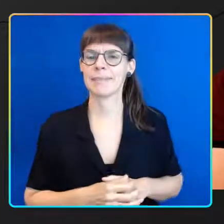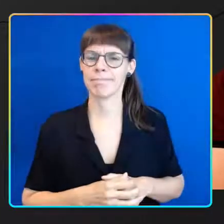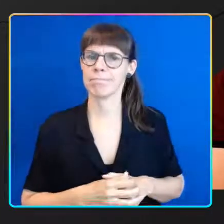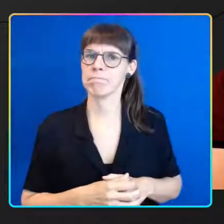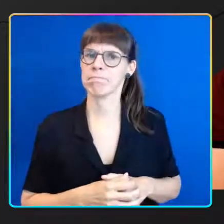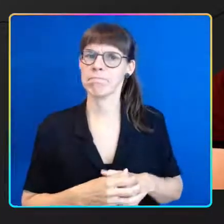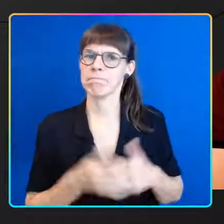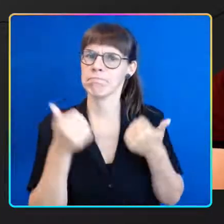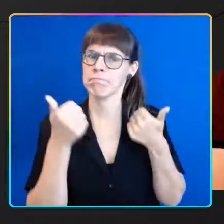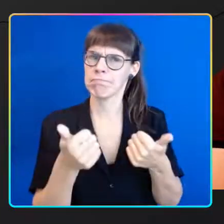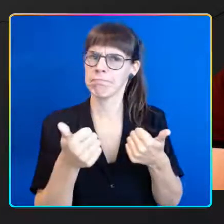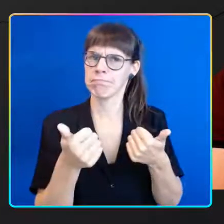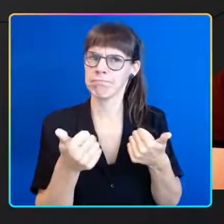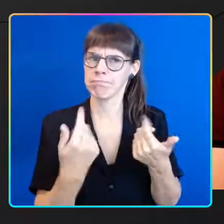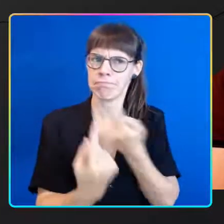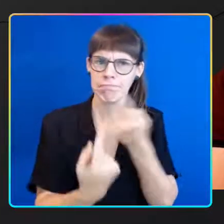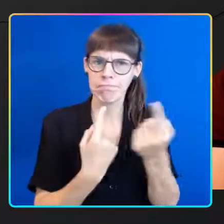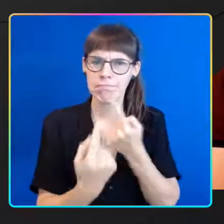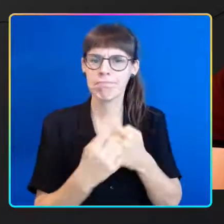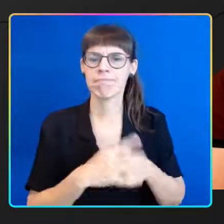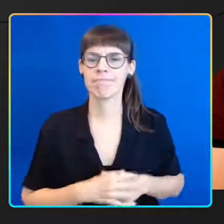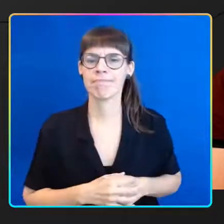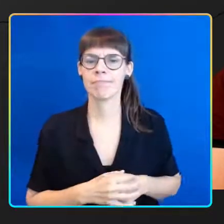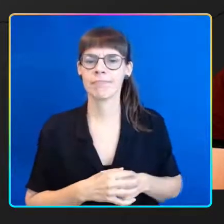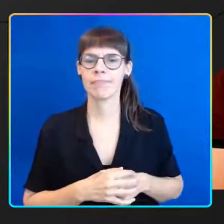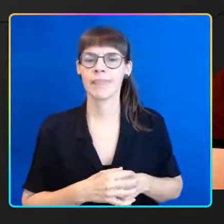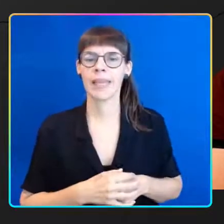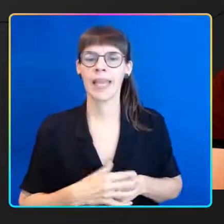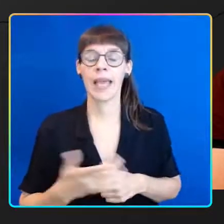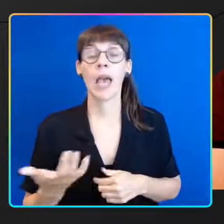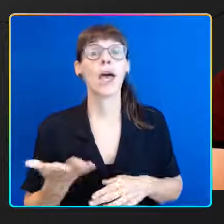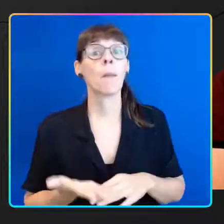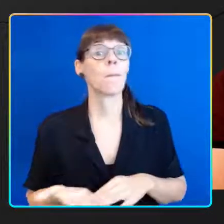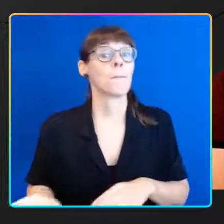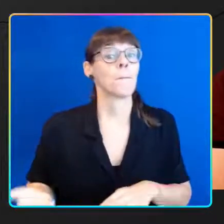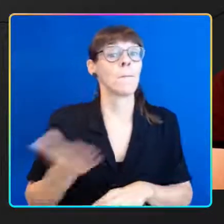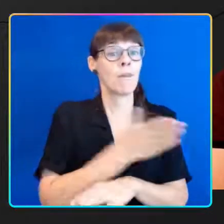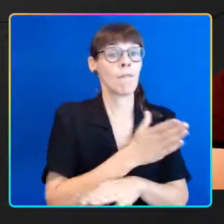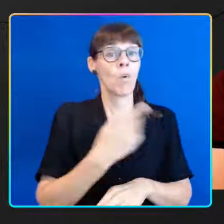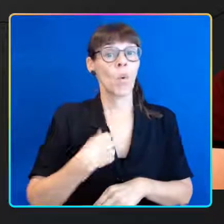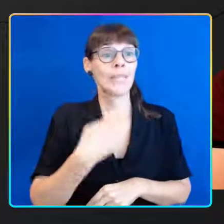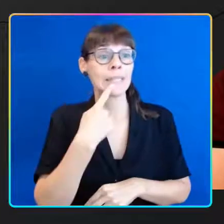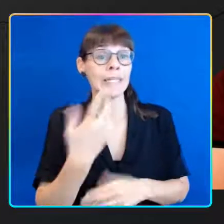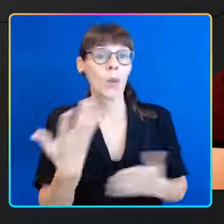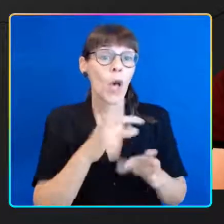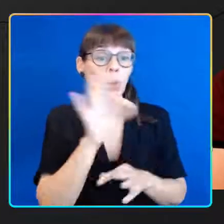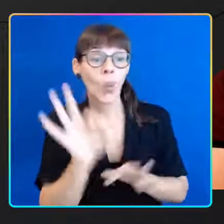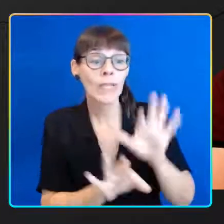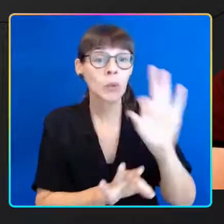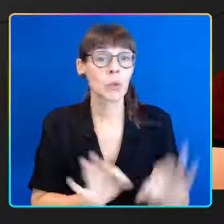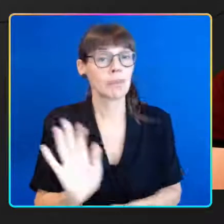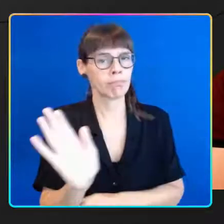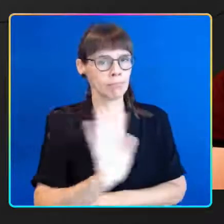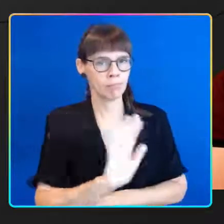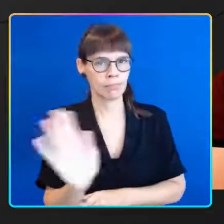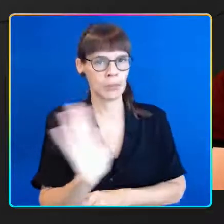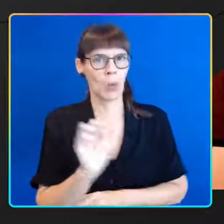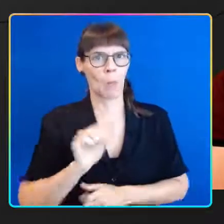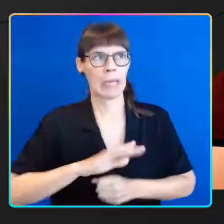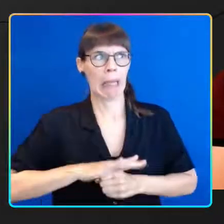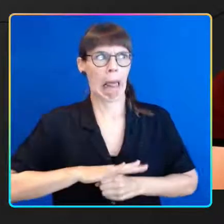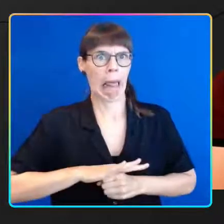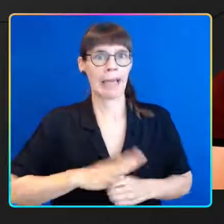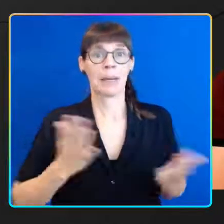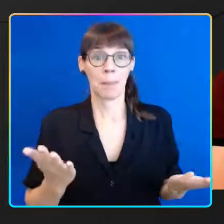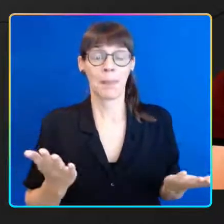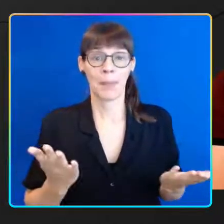involved with that, because it's quite a lot of pressure. We don't tell our guests what these questions are beforehand, and so there's no prep. There's no. We are literally